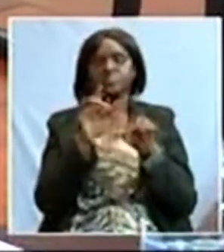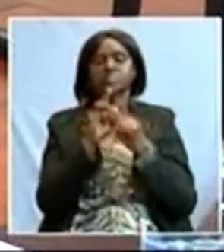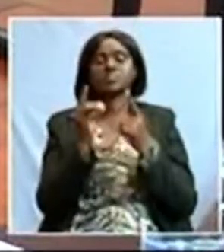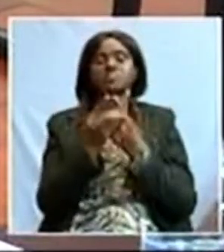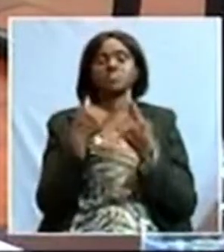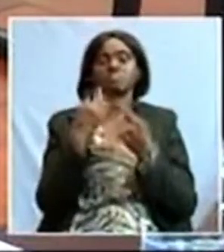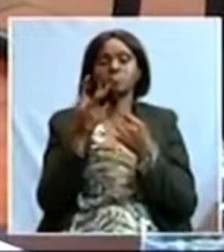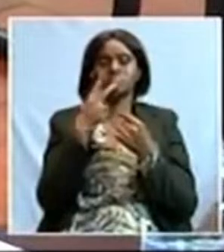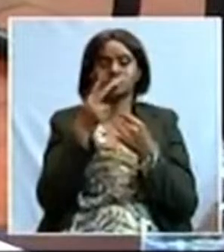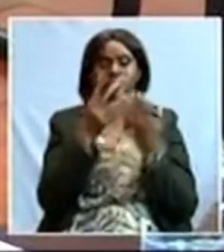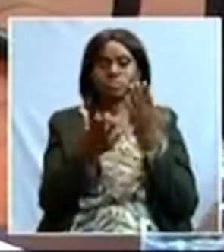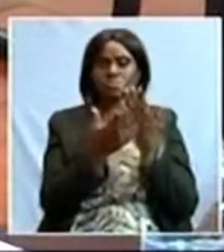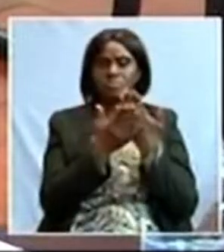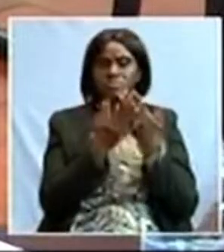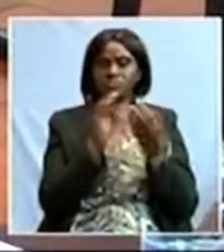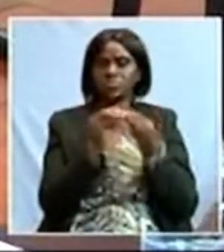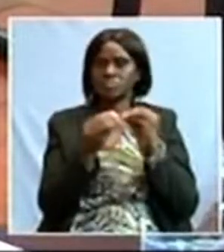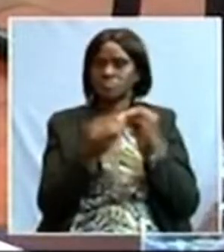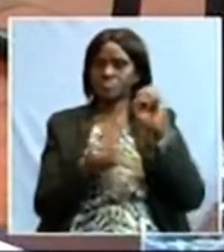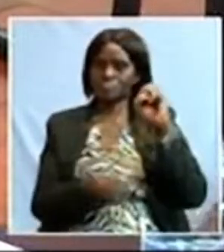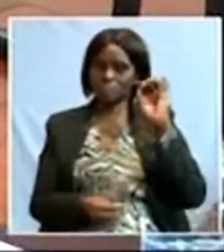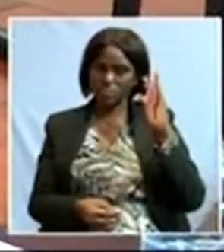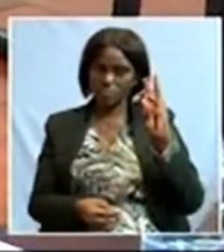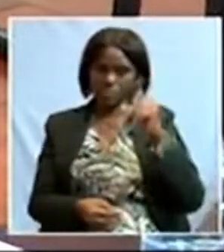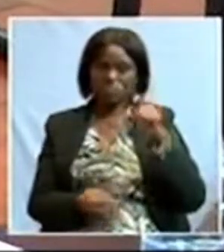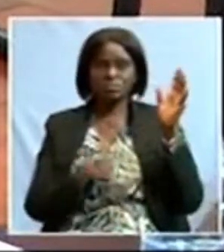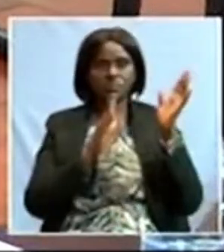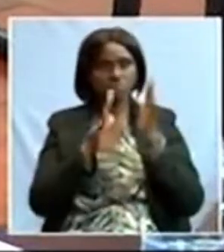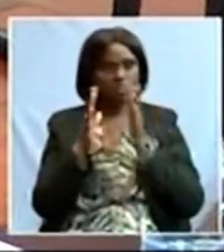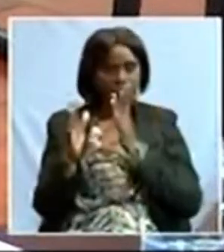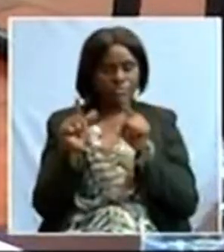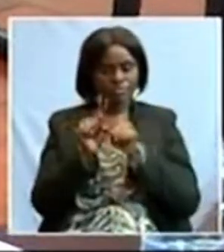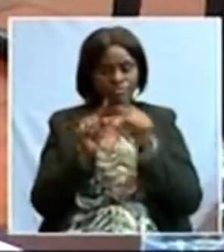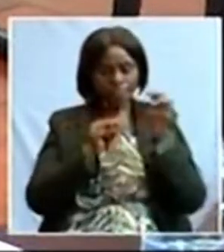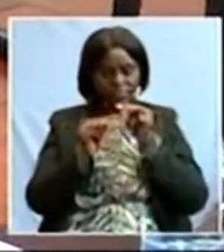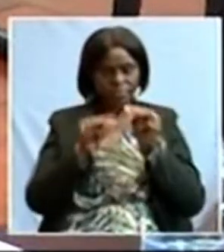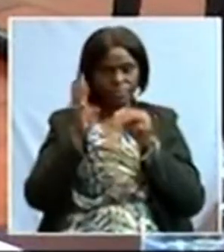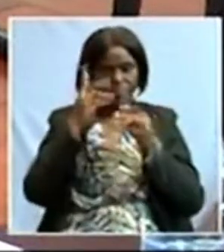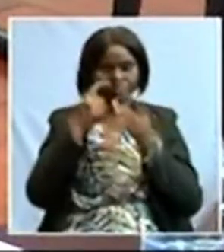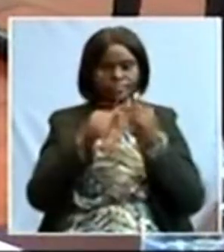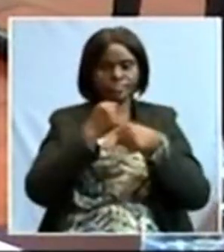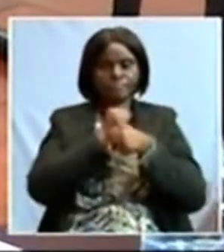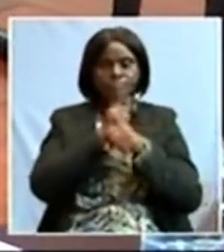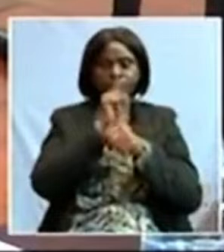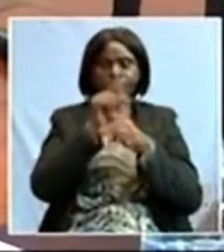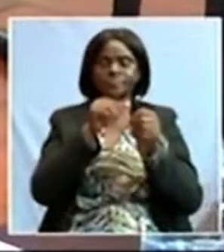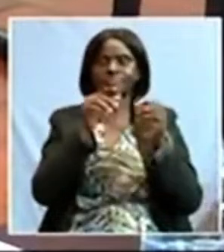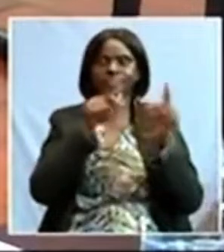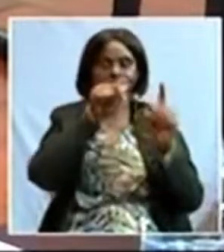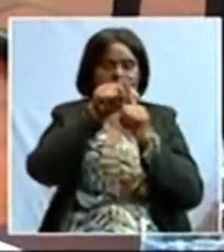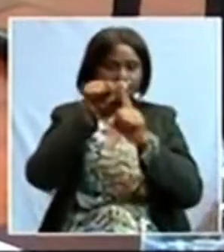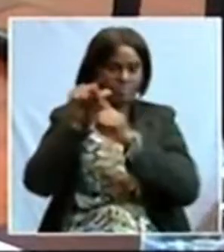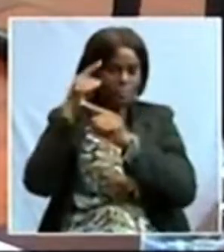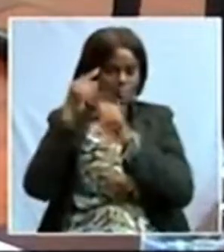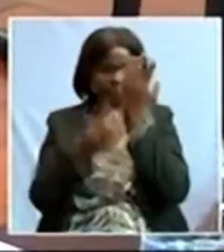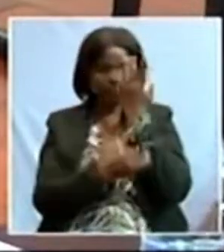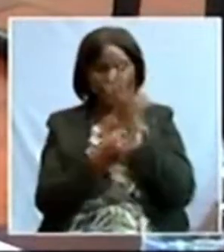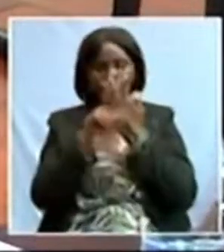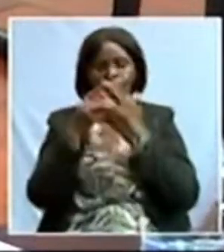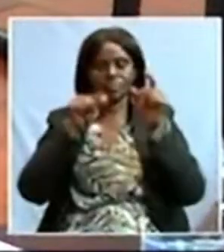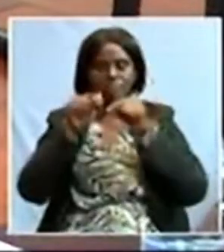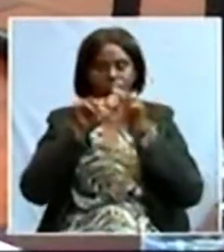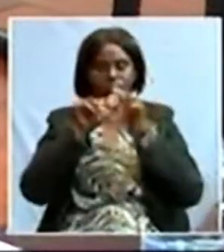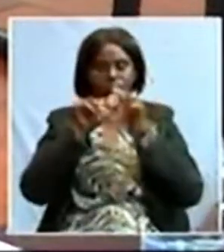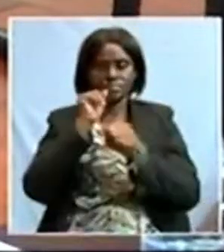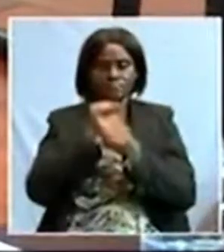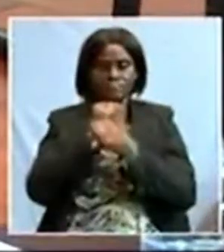district. See Appendix 06. Remedial measure. Management to ensure that the set target for development control in the